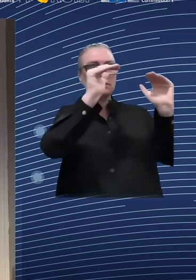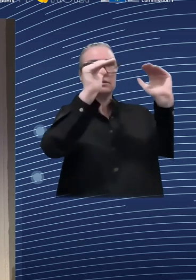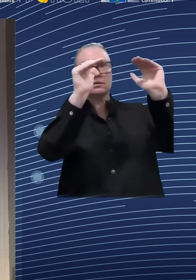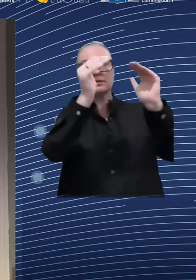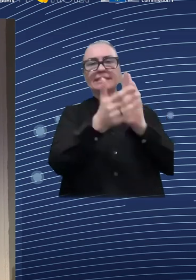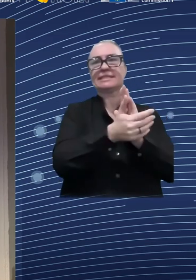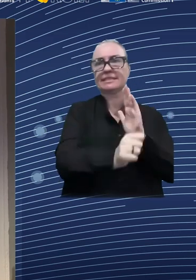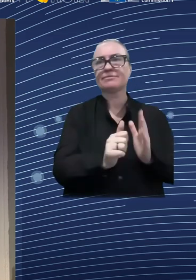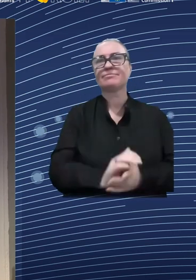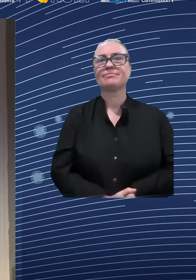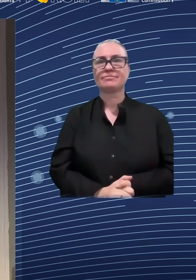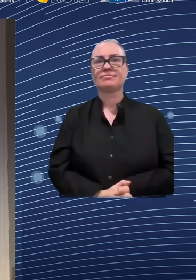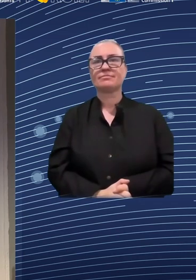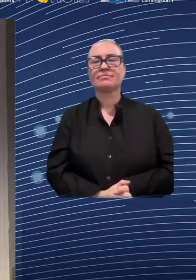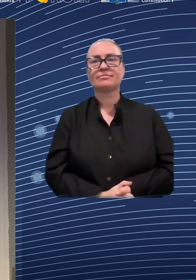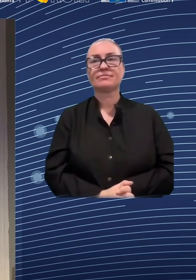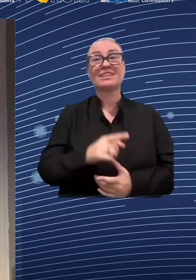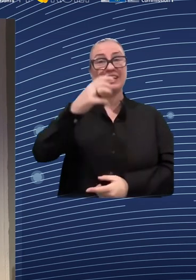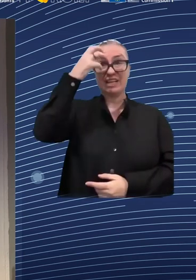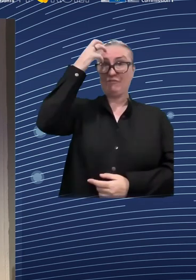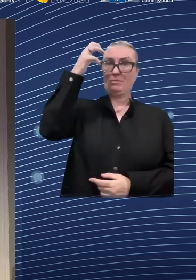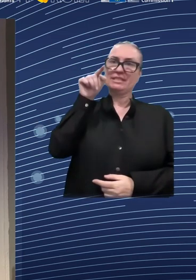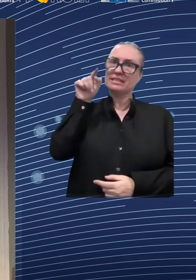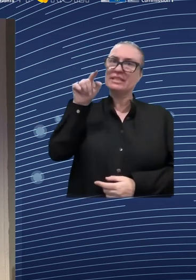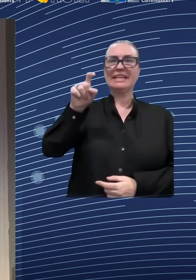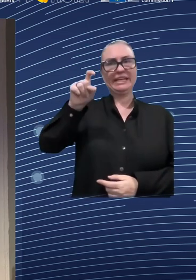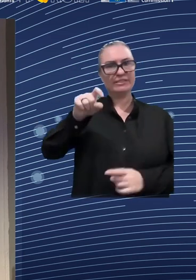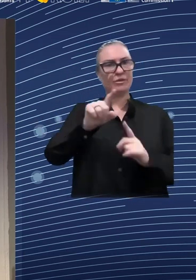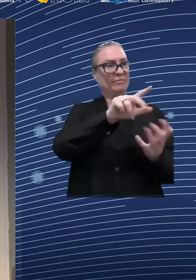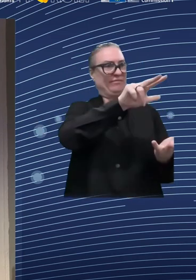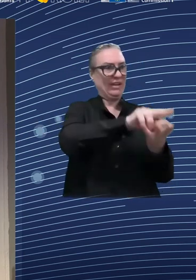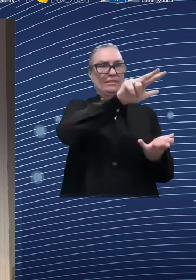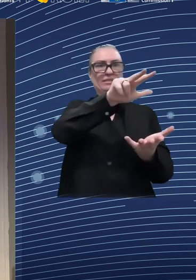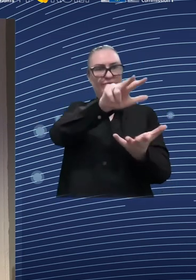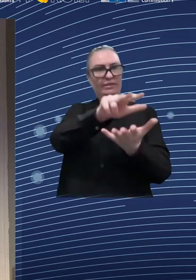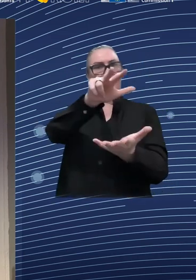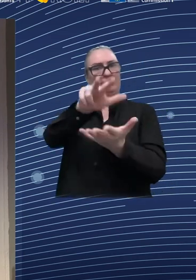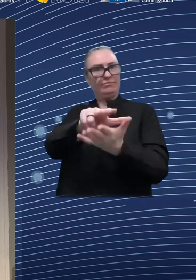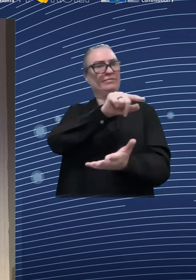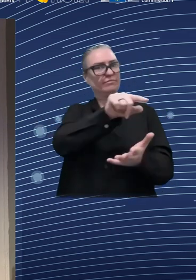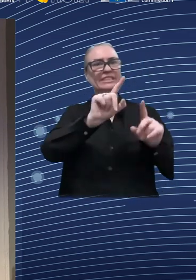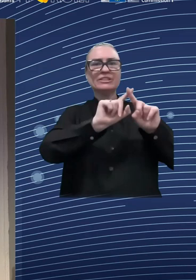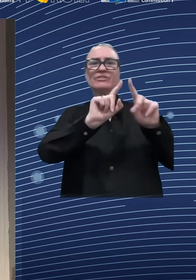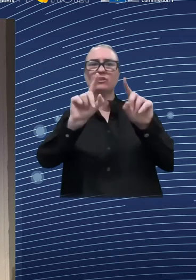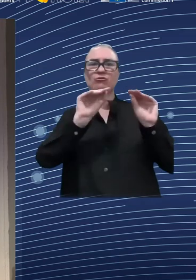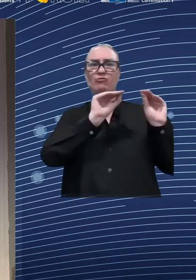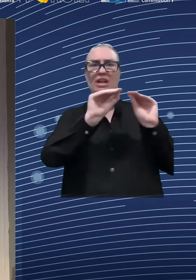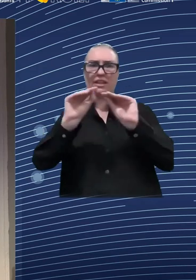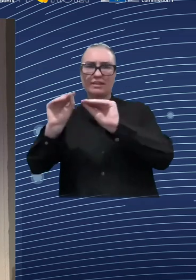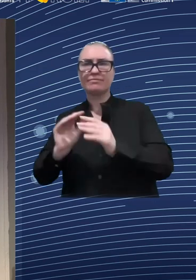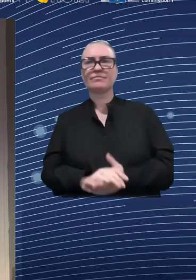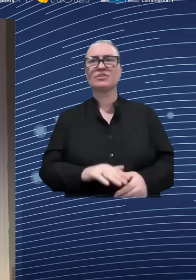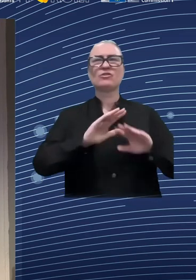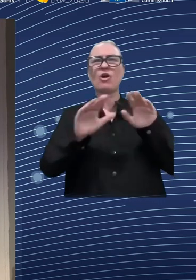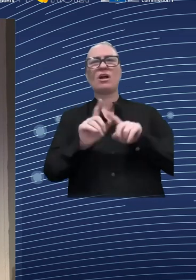the knowledge of these professionals, so that if they can move, they can somehow certify what they knew and what was